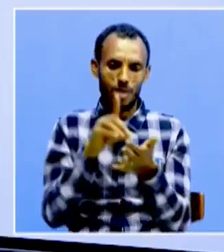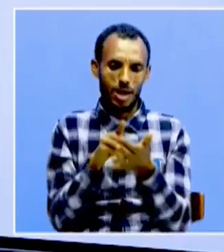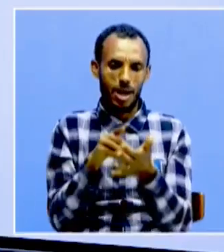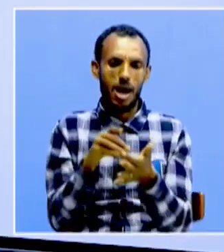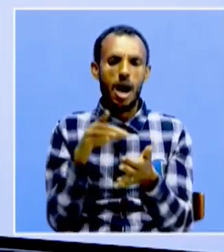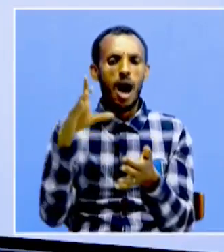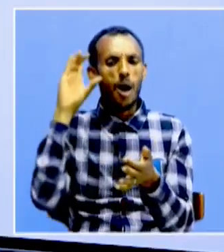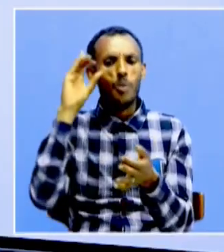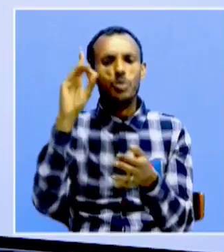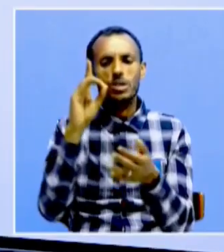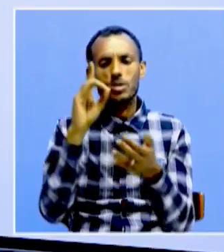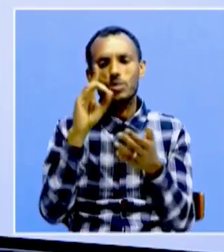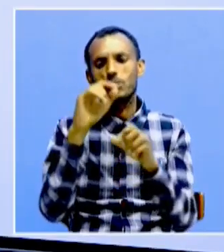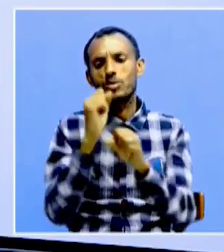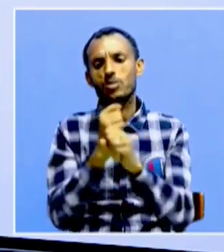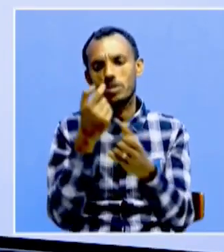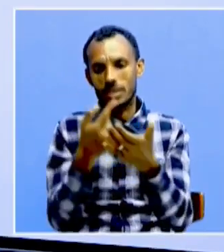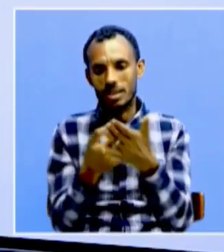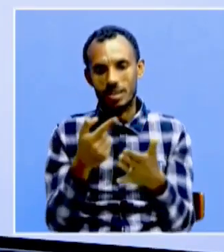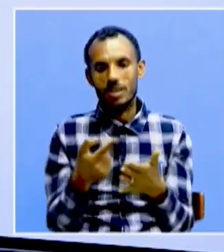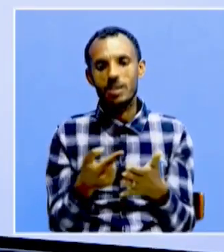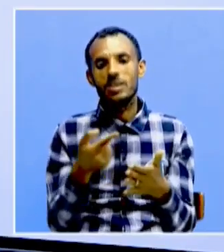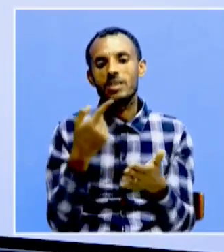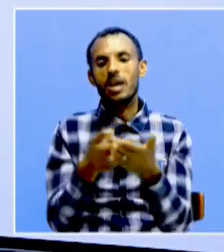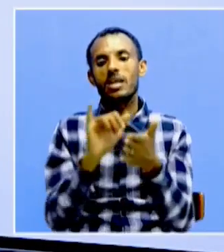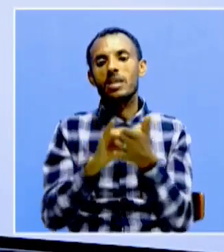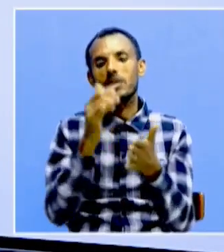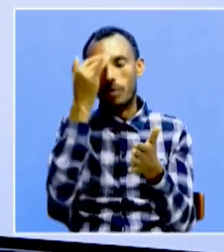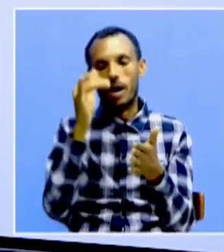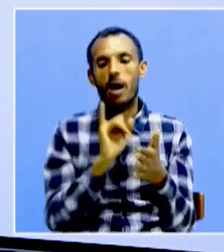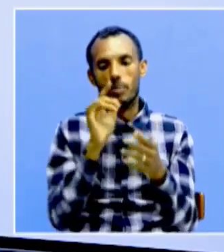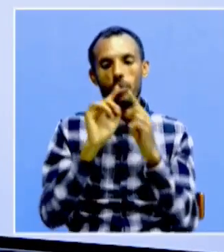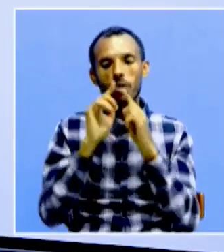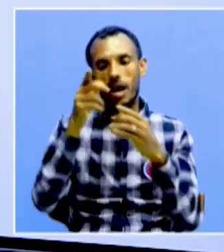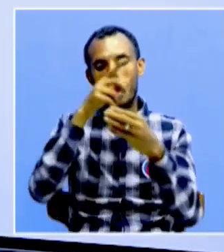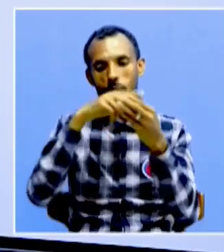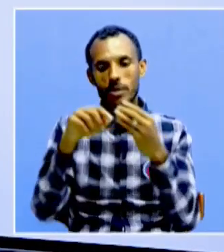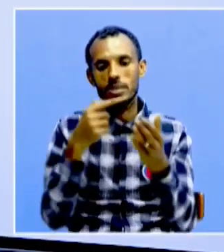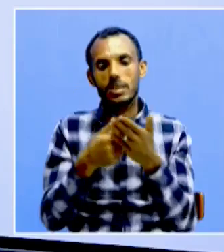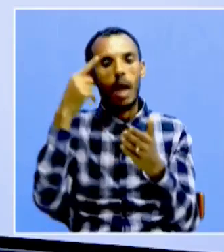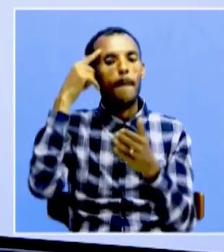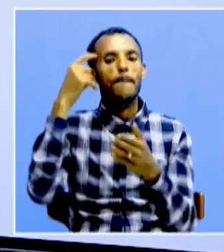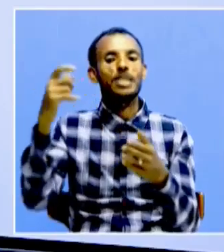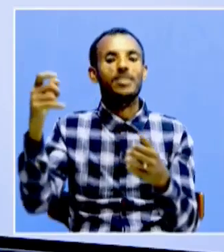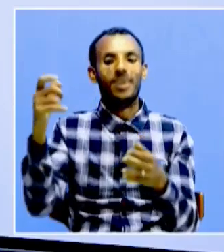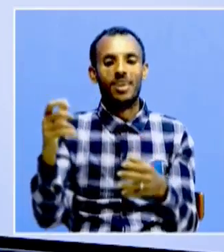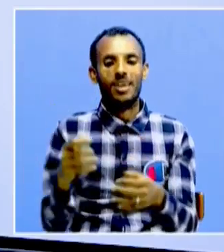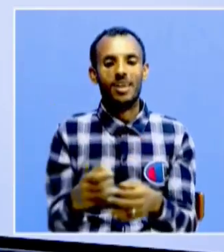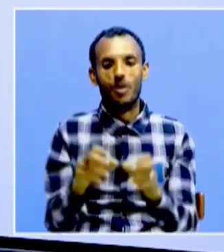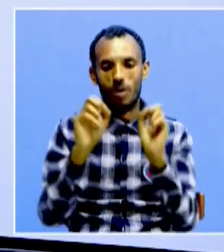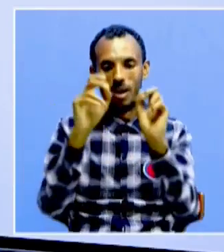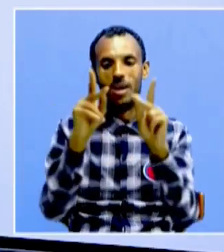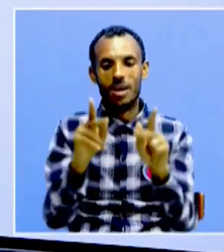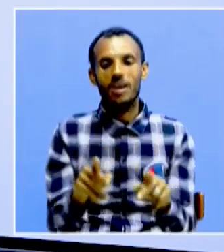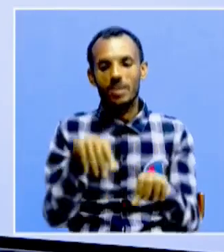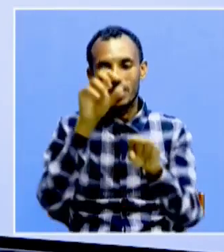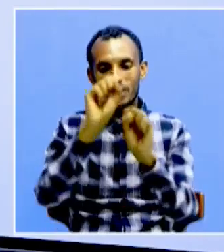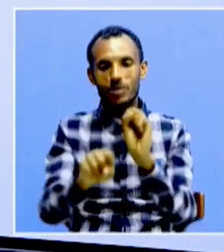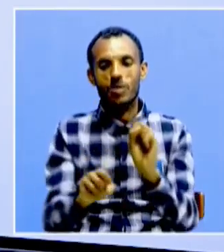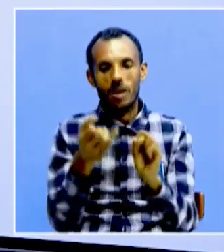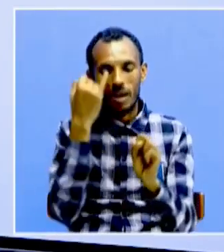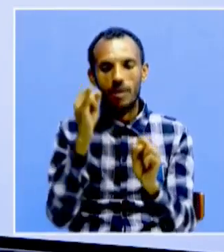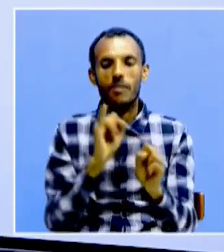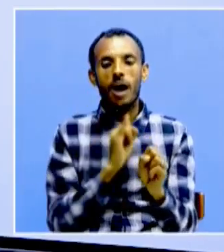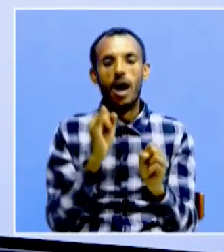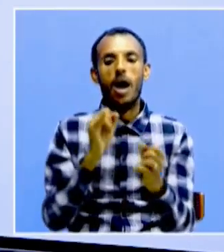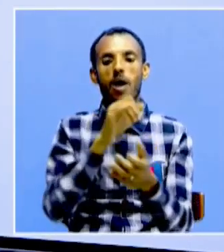and that, right? That's what I'm talking about. We are now what? Imagining. Yes? Okay. So if I